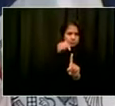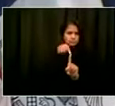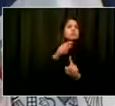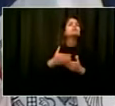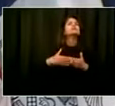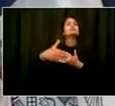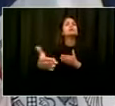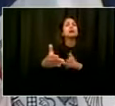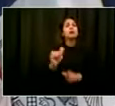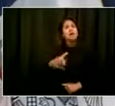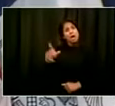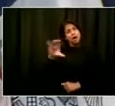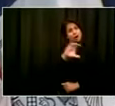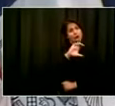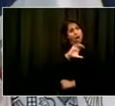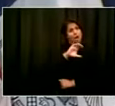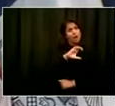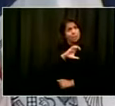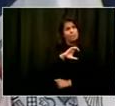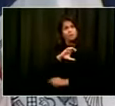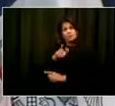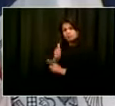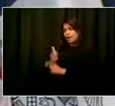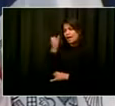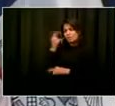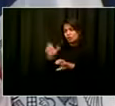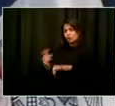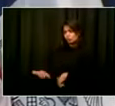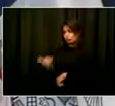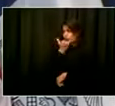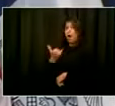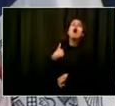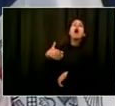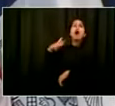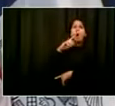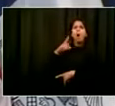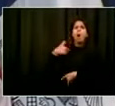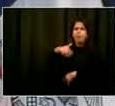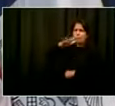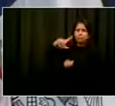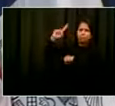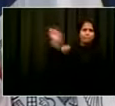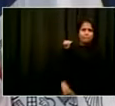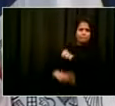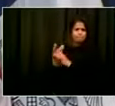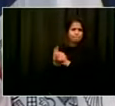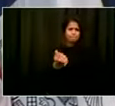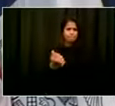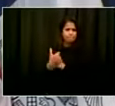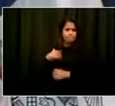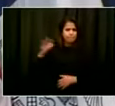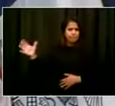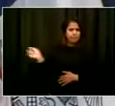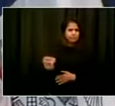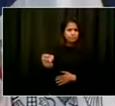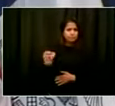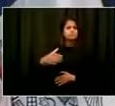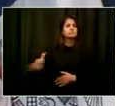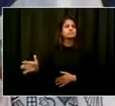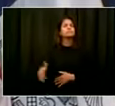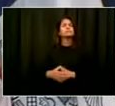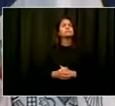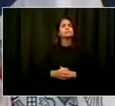spend time talking to officers. This is my challenge to all of you in the media. Go talk to everyday officers. First of